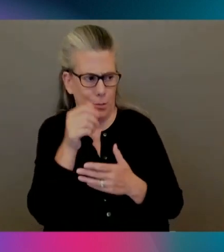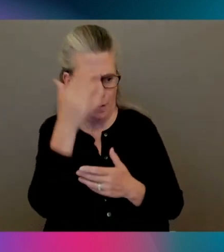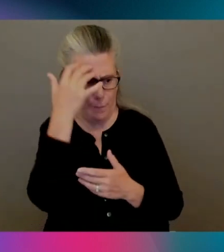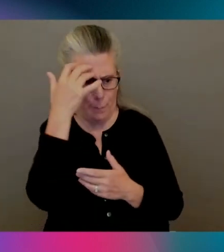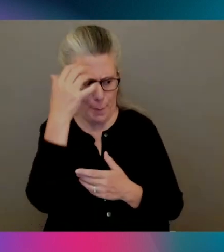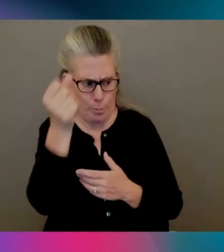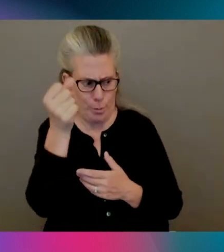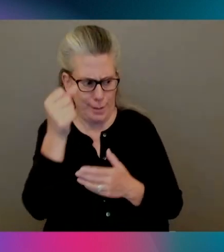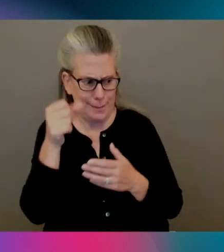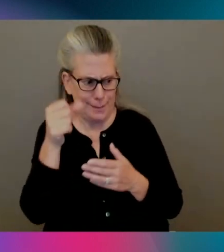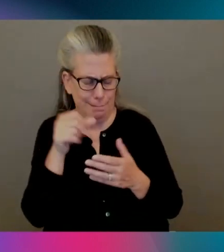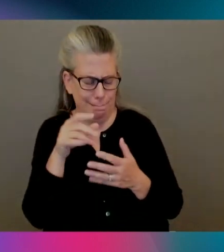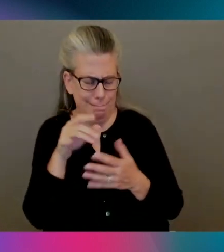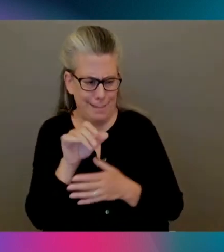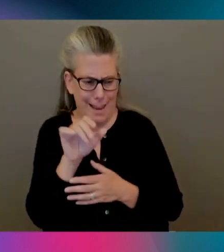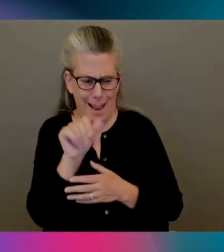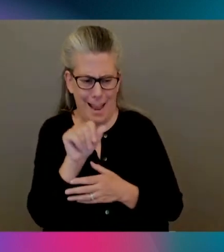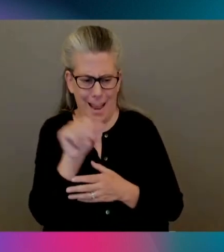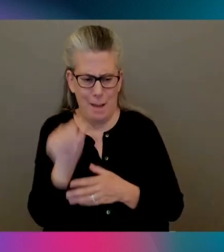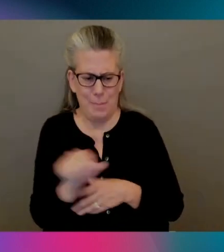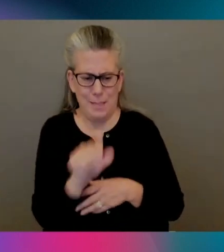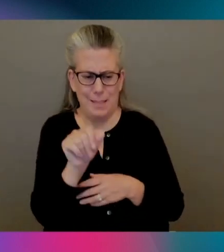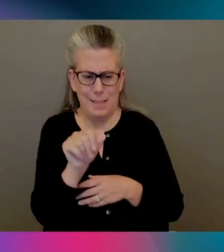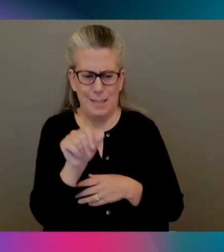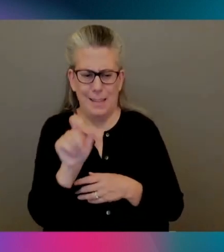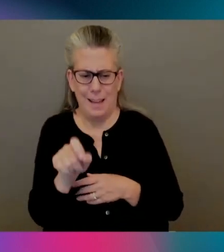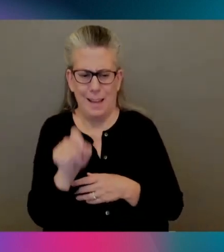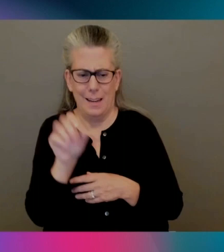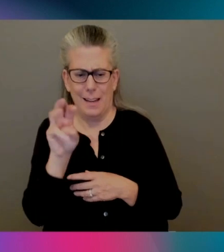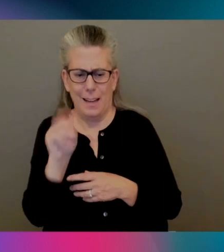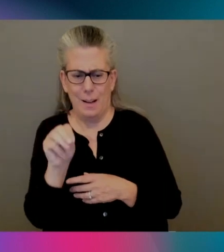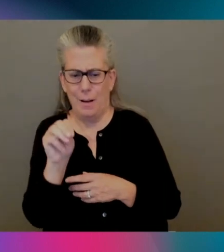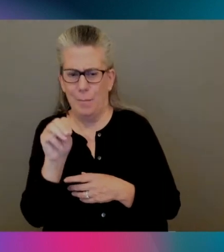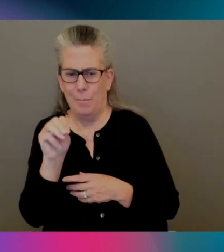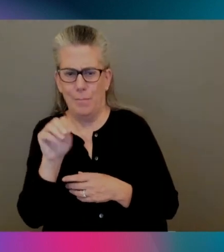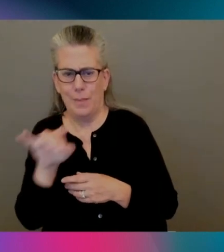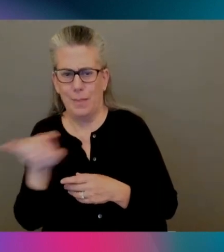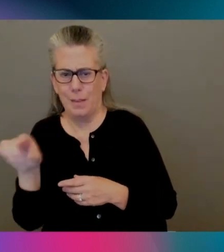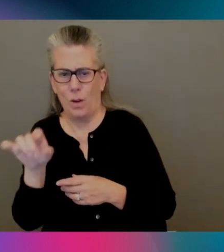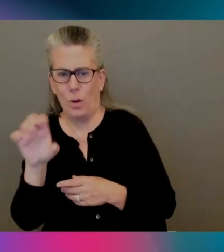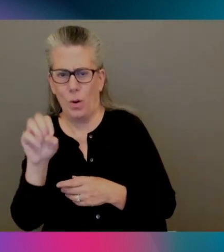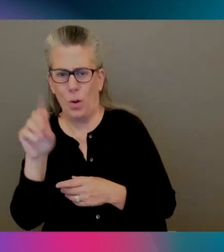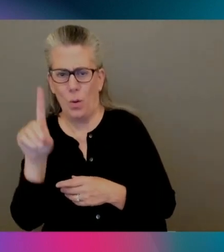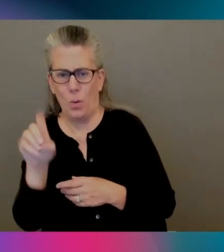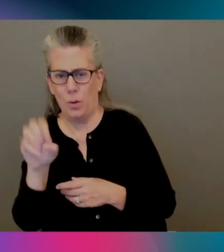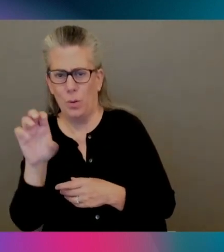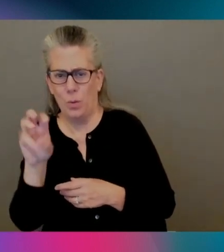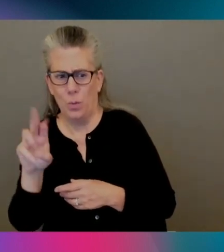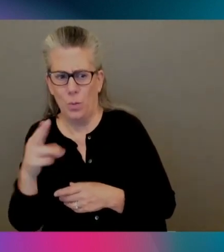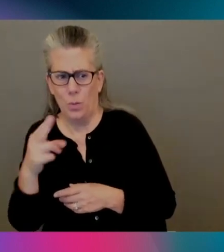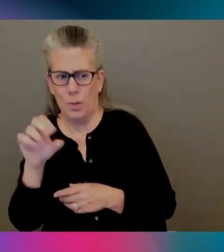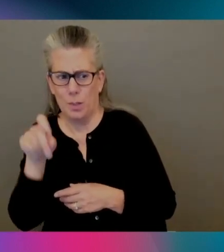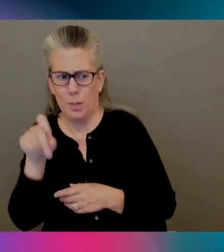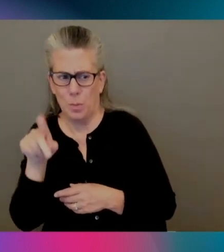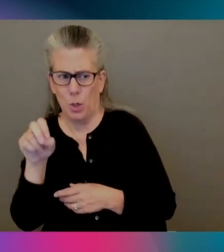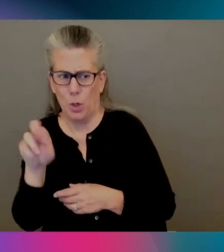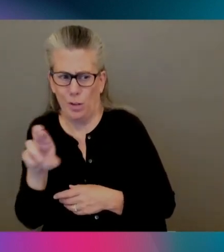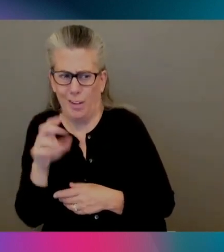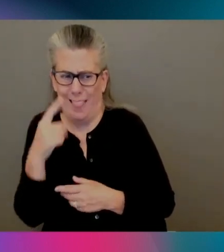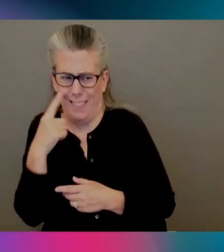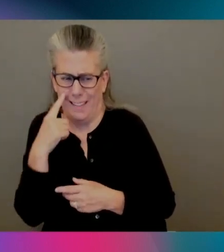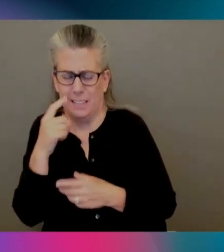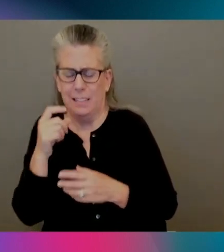at amazon.com/CodeWhisperer? Correct, something like that. Yeah, Yeah, we'll yeah, have yeah. it dropped in chat. Yeah, sure. Yeah. And then Thank you both. Like, this